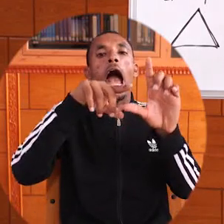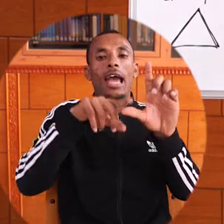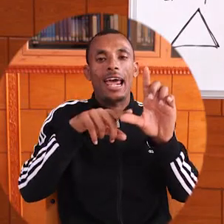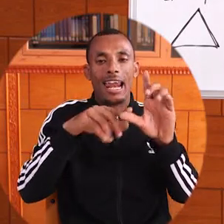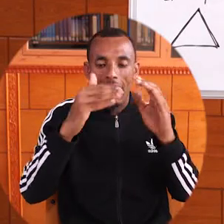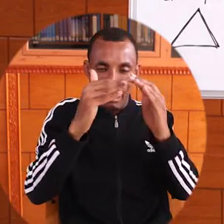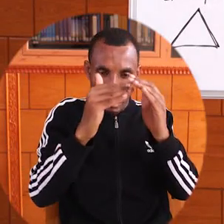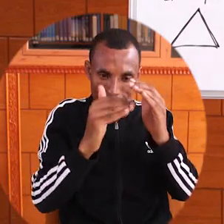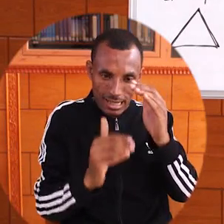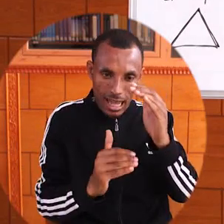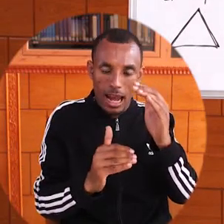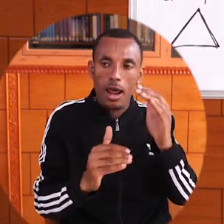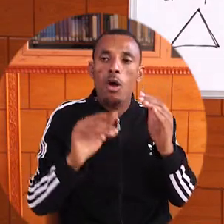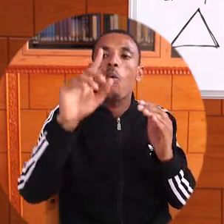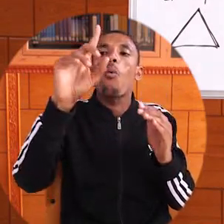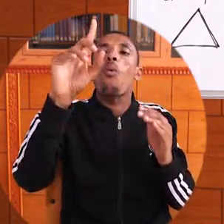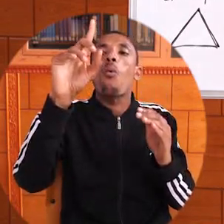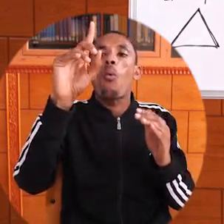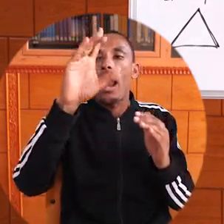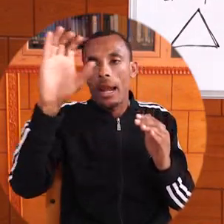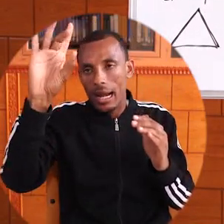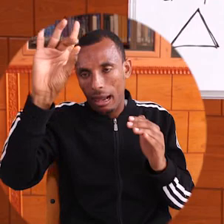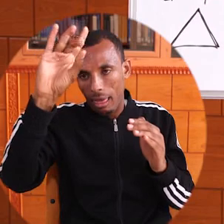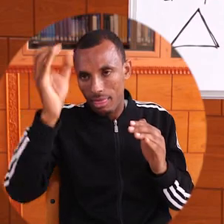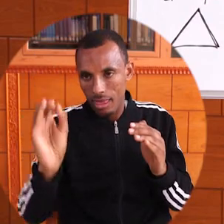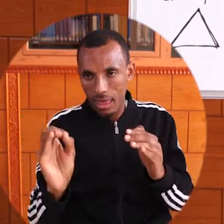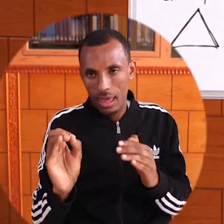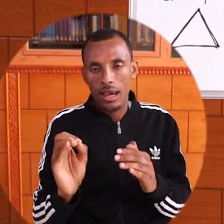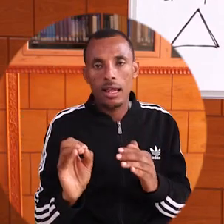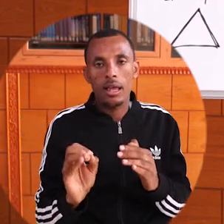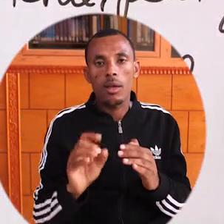less than 180 degree.